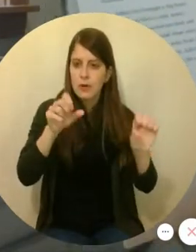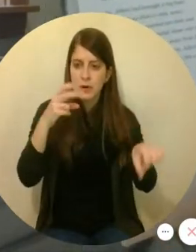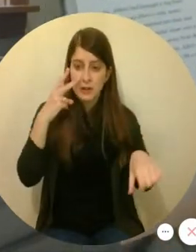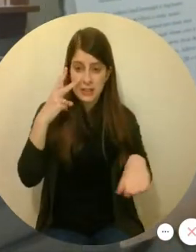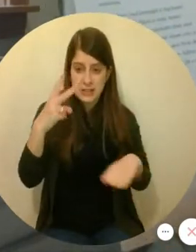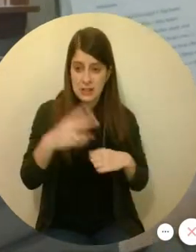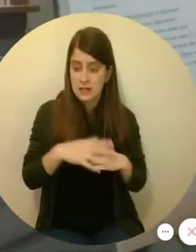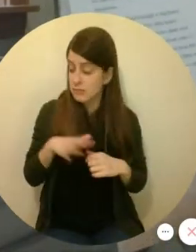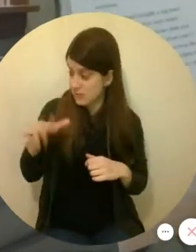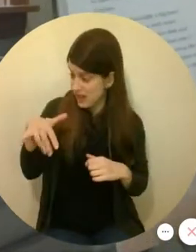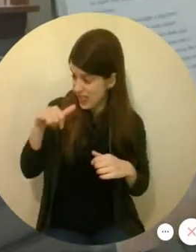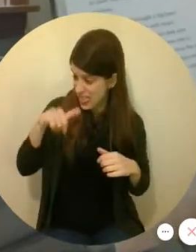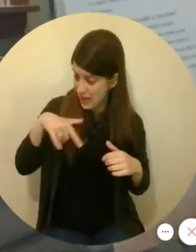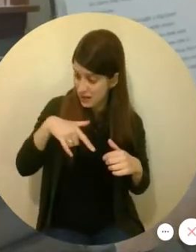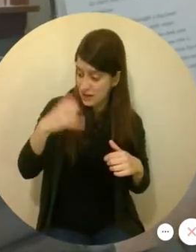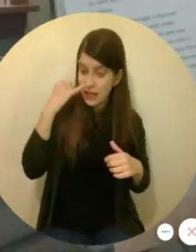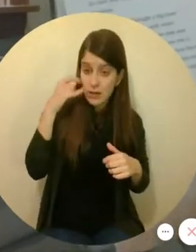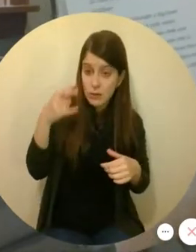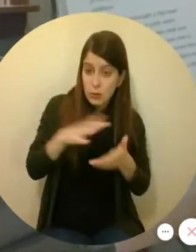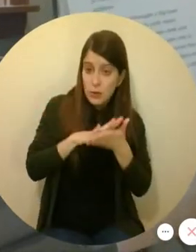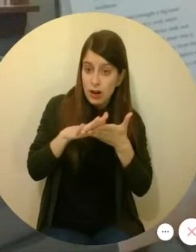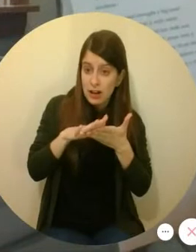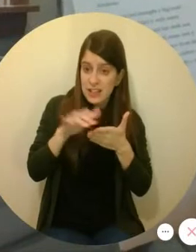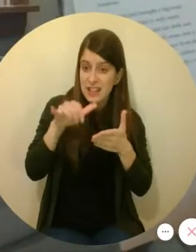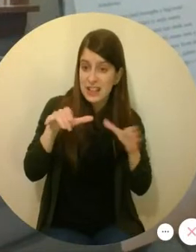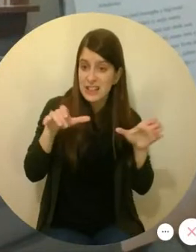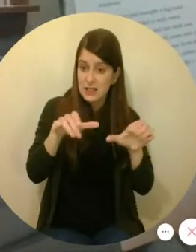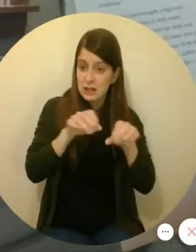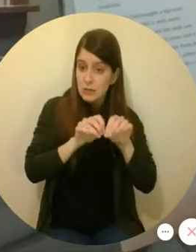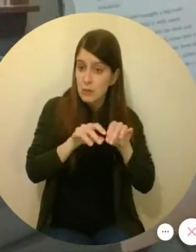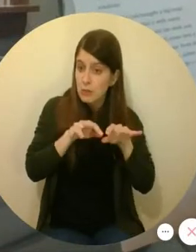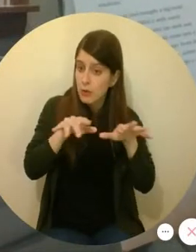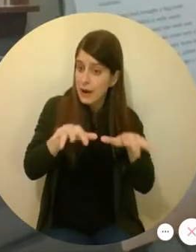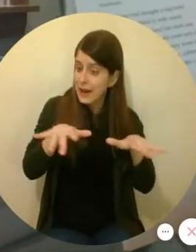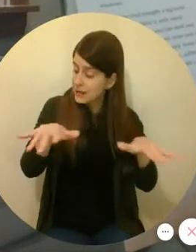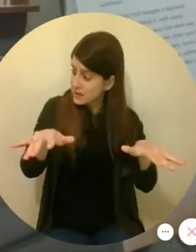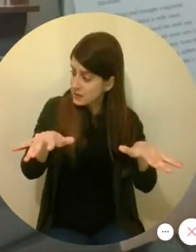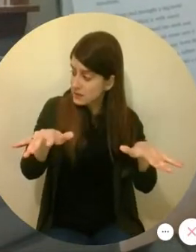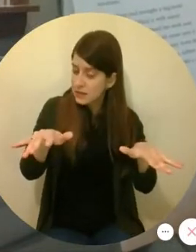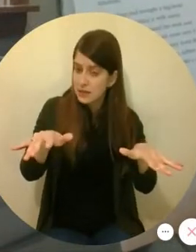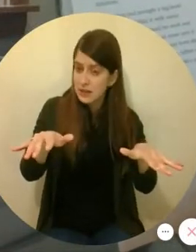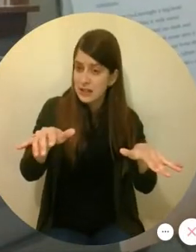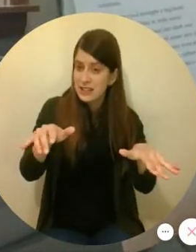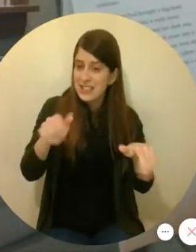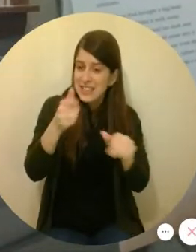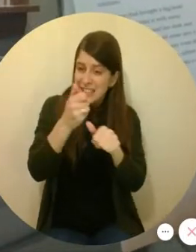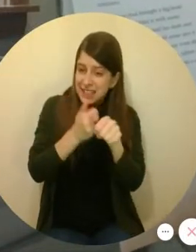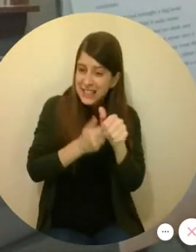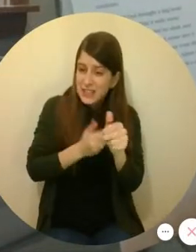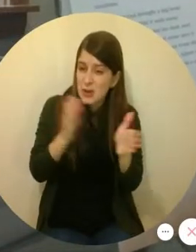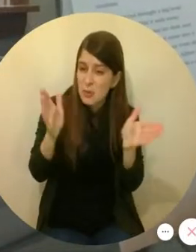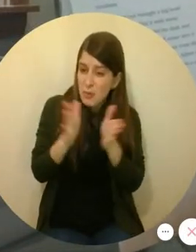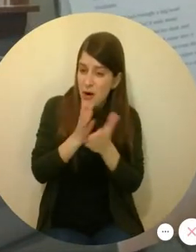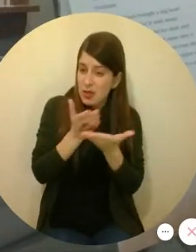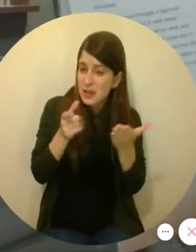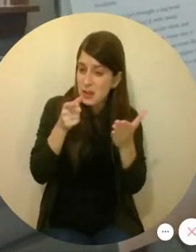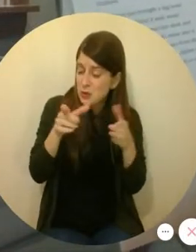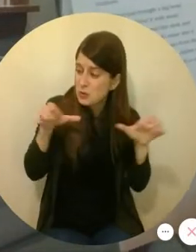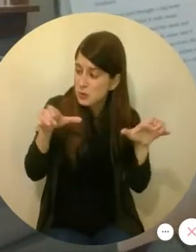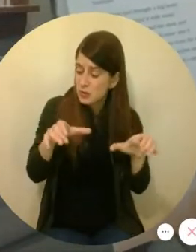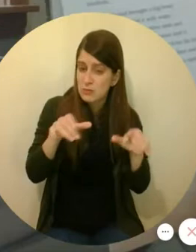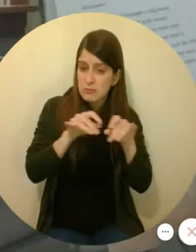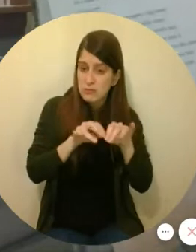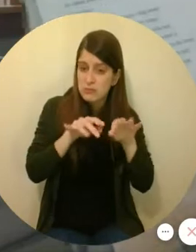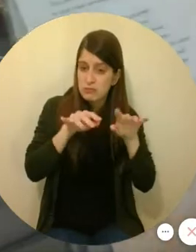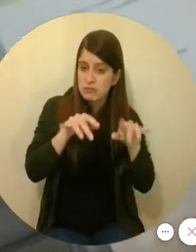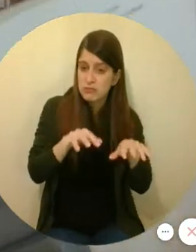This is what kindness does. Ms. Albert said, each little thing we do goes out